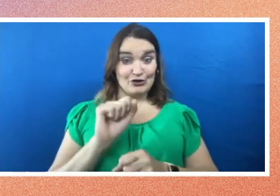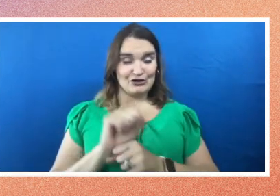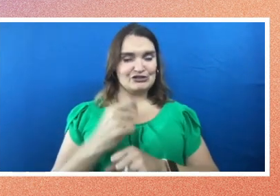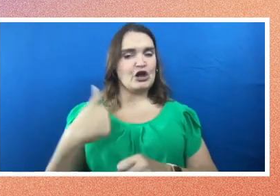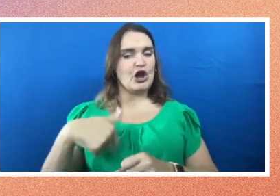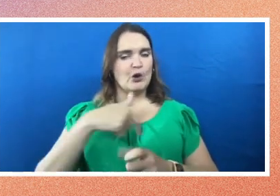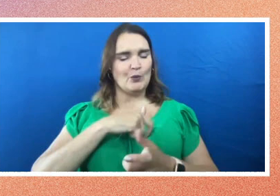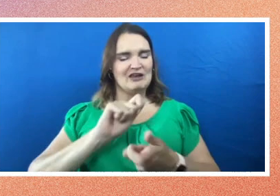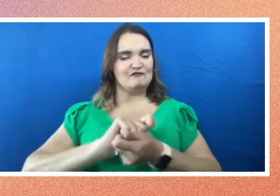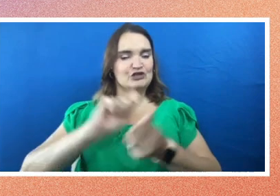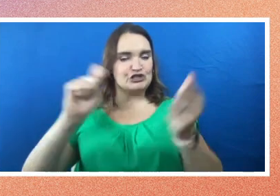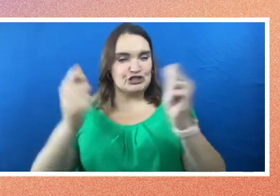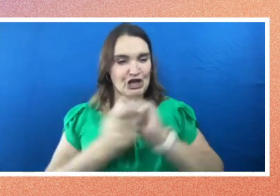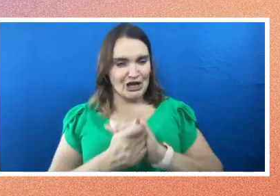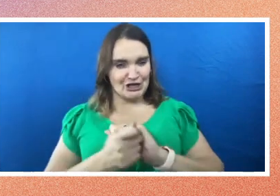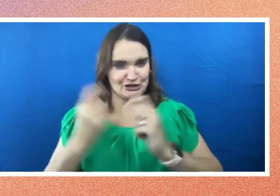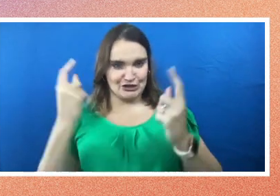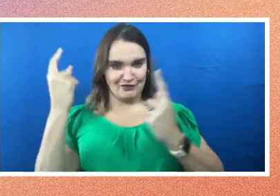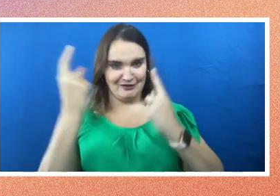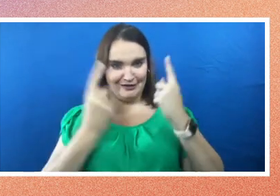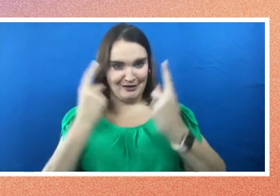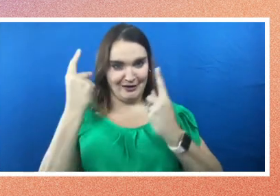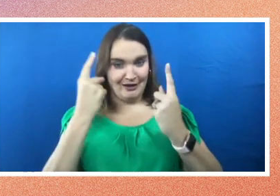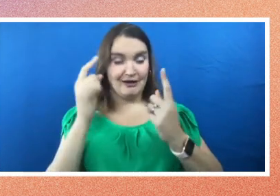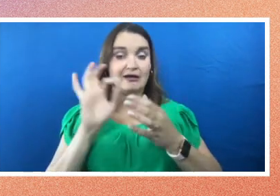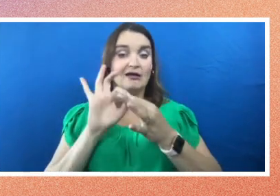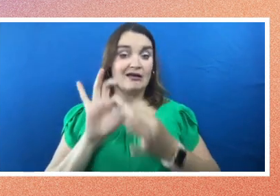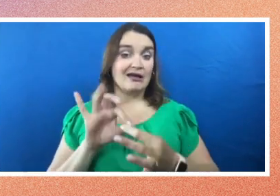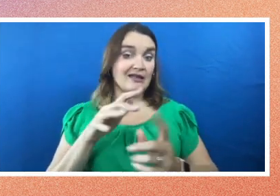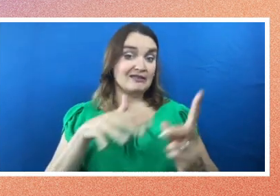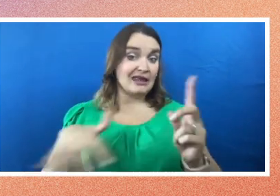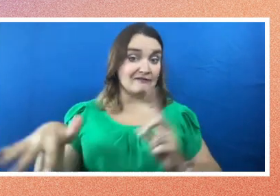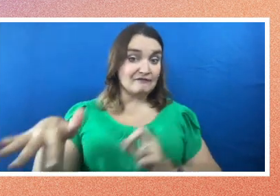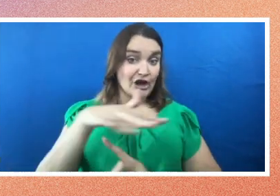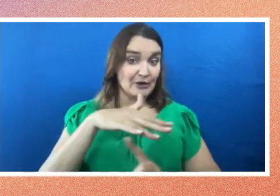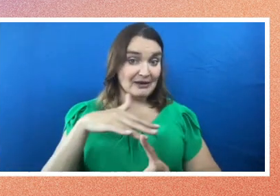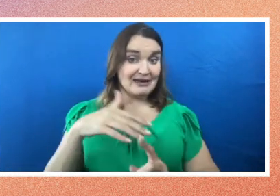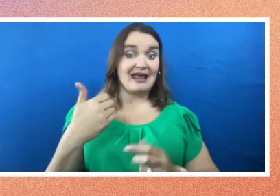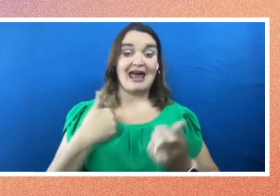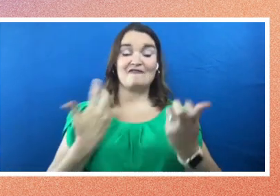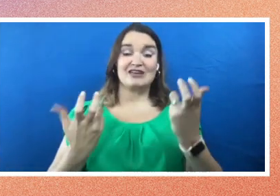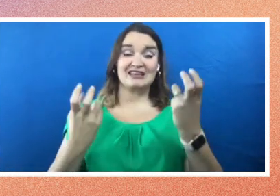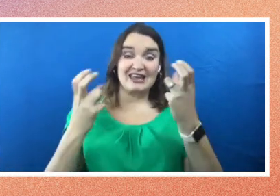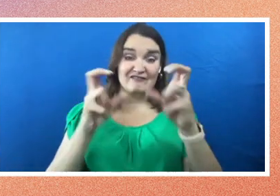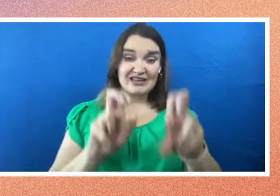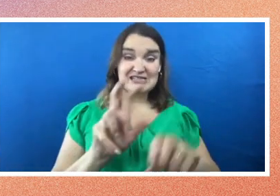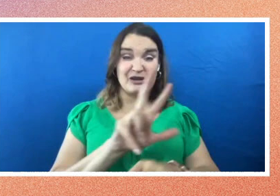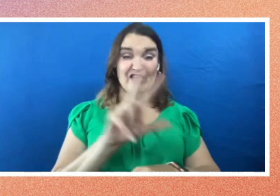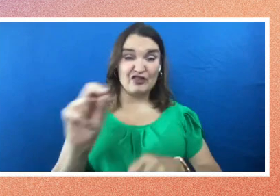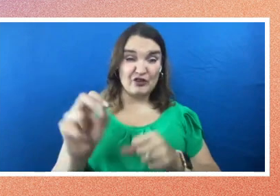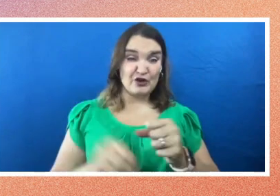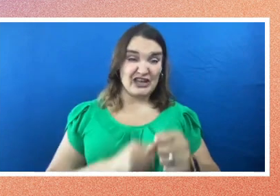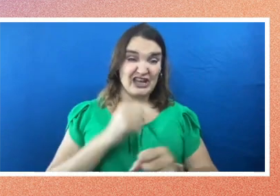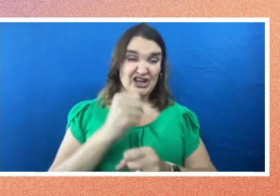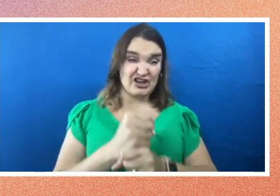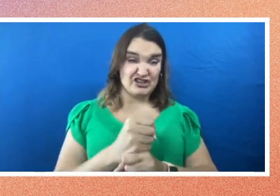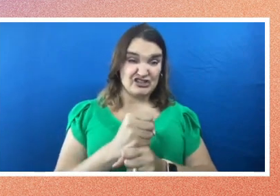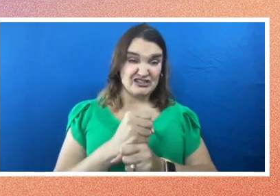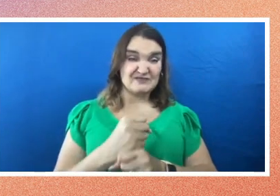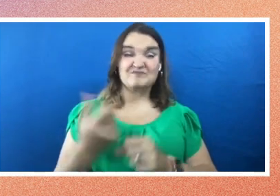to shift paradigms on the environment, making the largest investment in 30 years, promoting